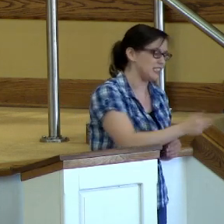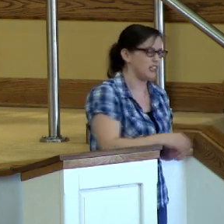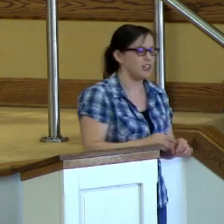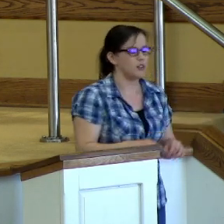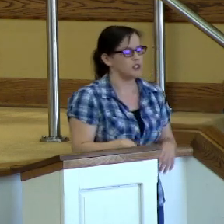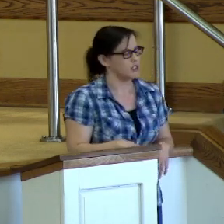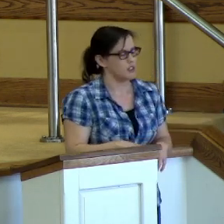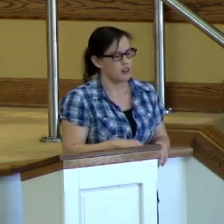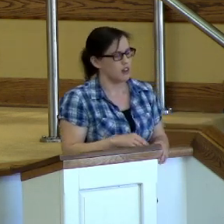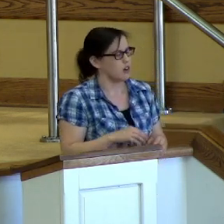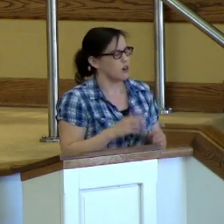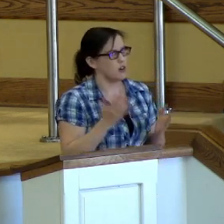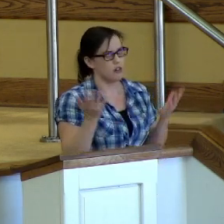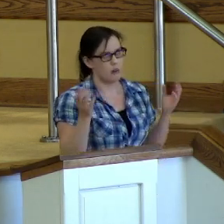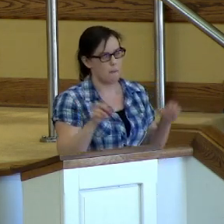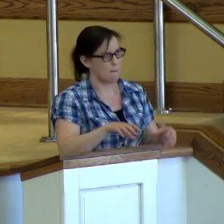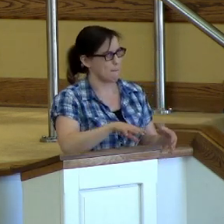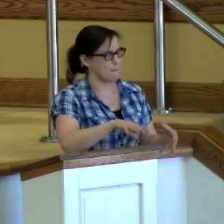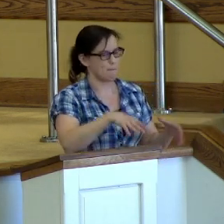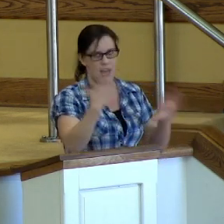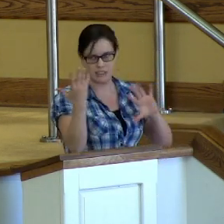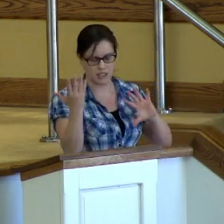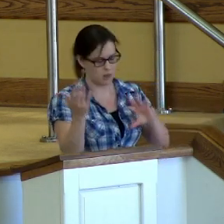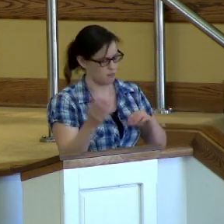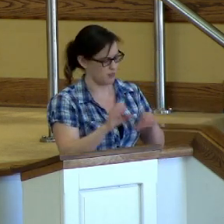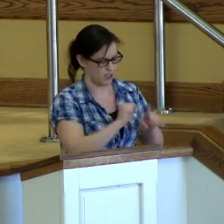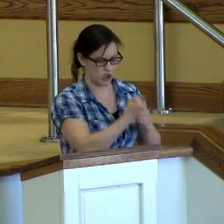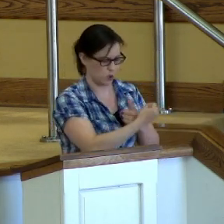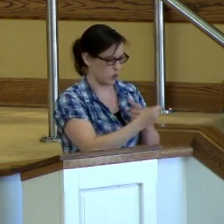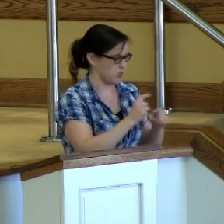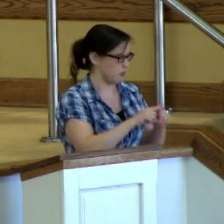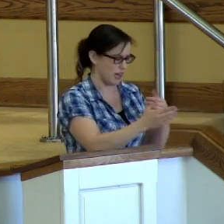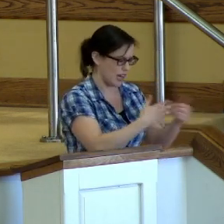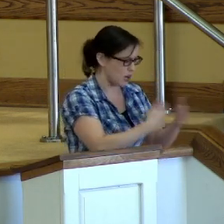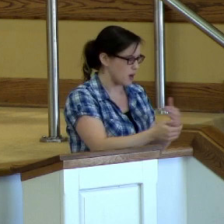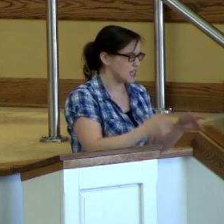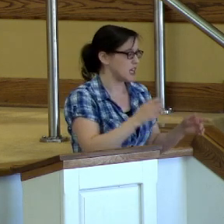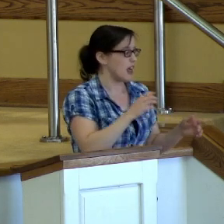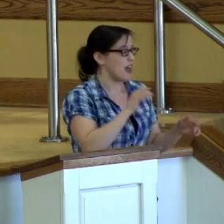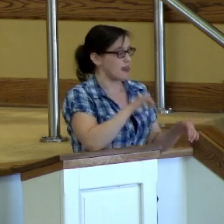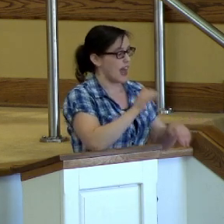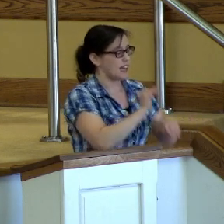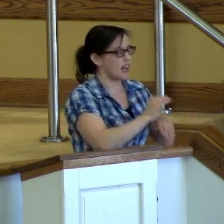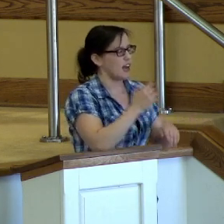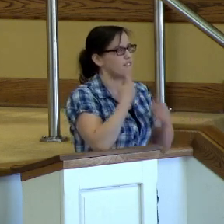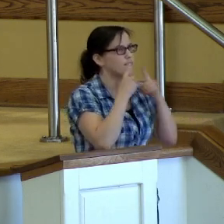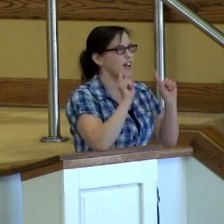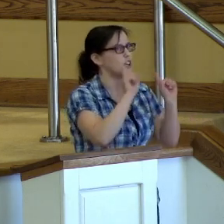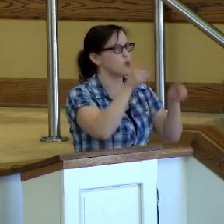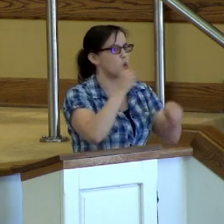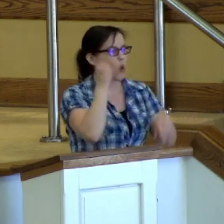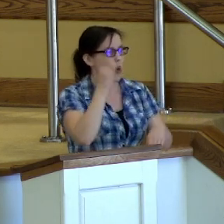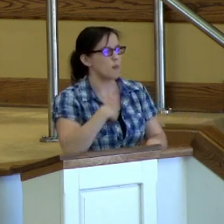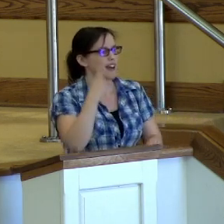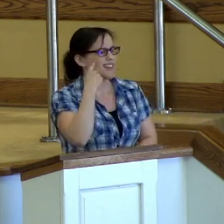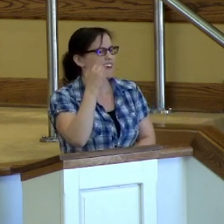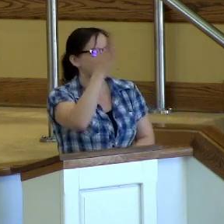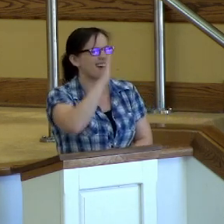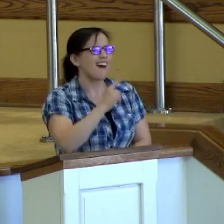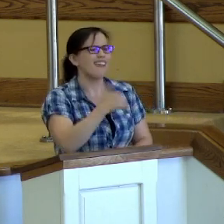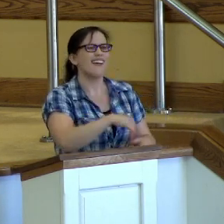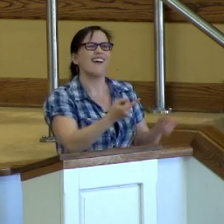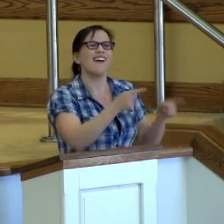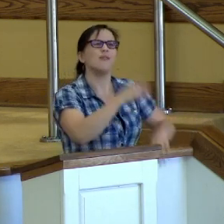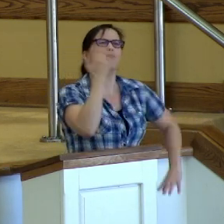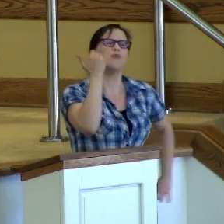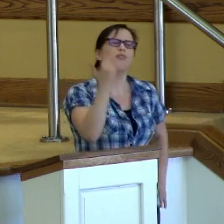a night. And as I'm going home, I think, God, why did we do this? Why did all this happen? And then I thought, you know, 2 days